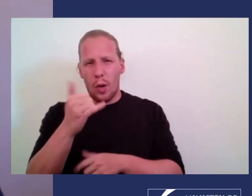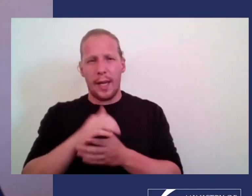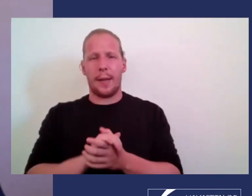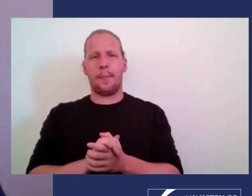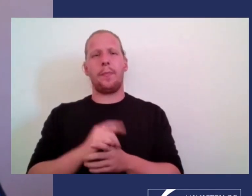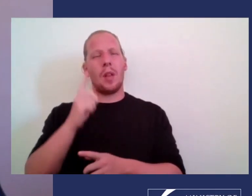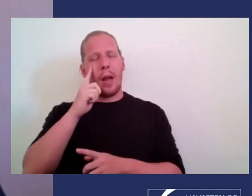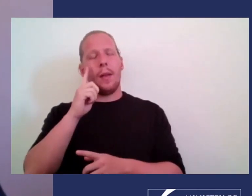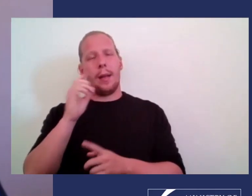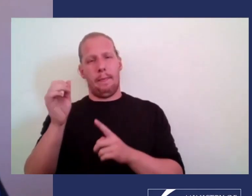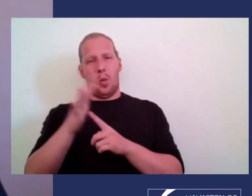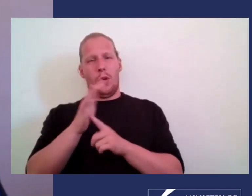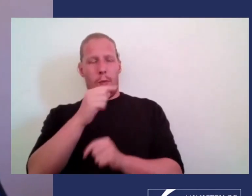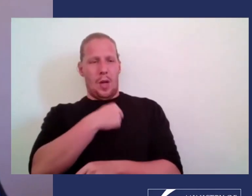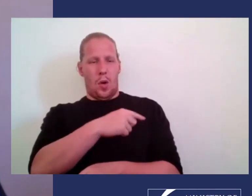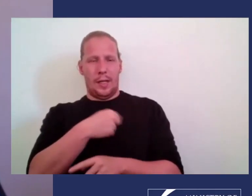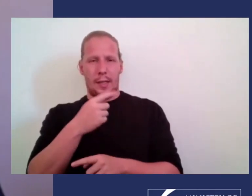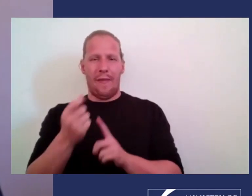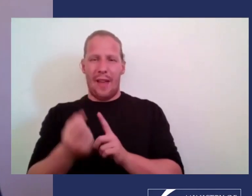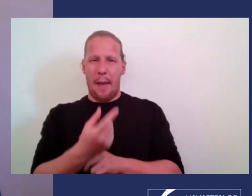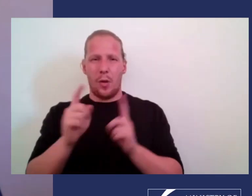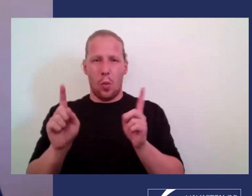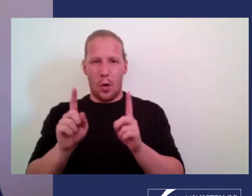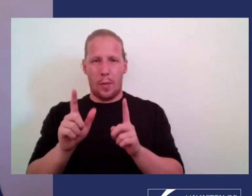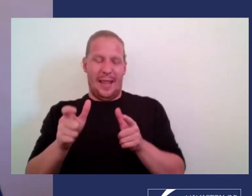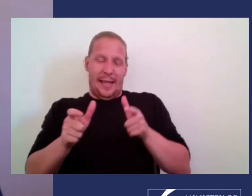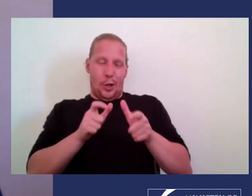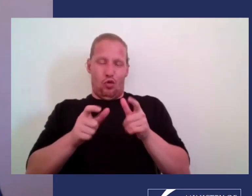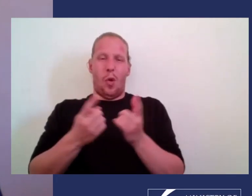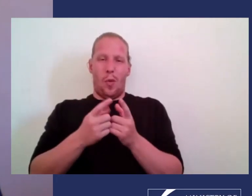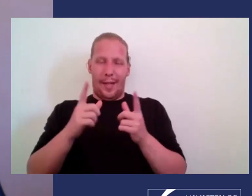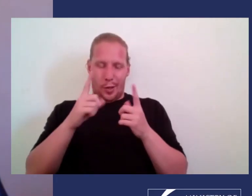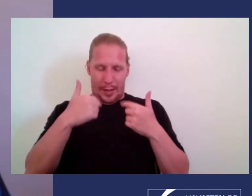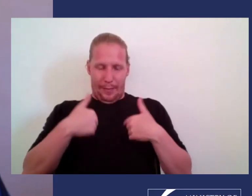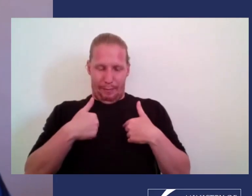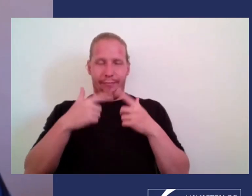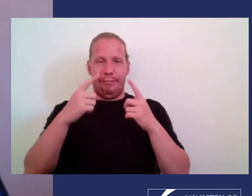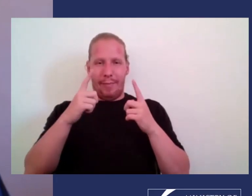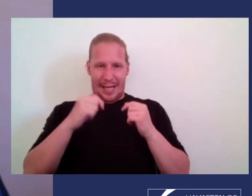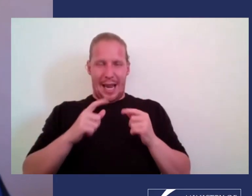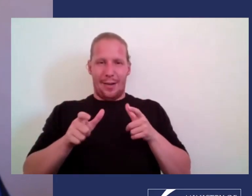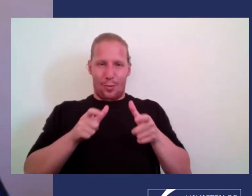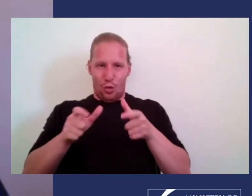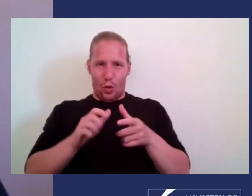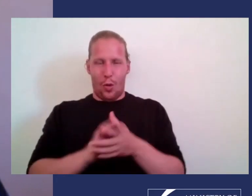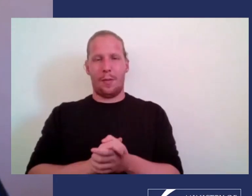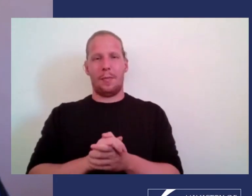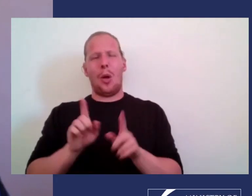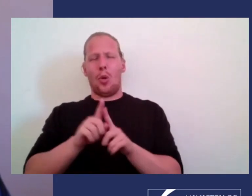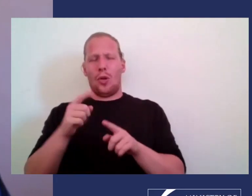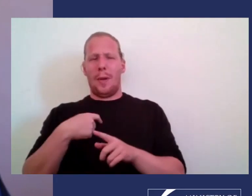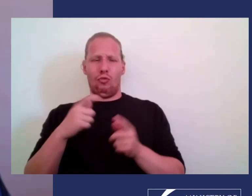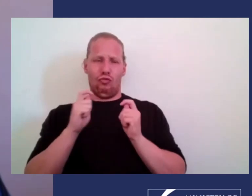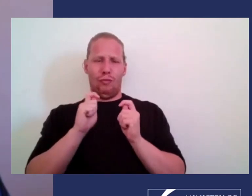being honest about what is going to happen, and then controlling the things that you can control. And, I'm always in for a bit of a reward